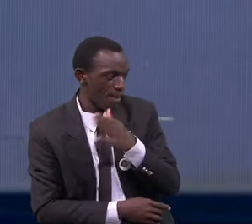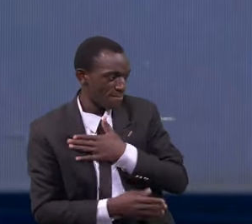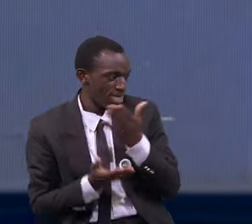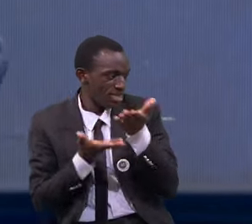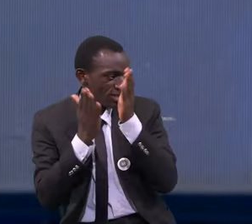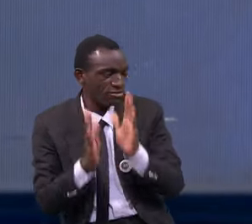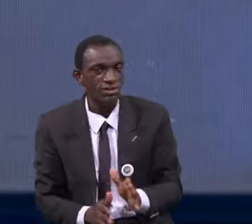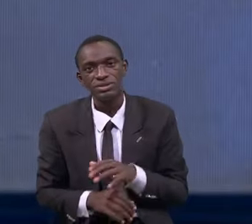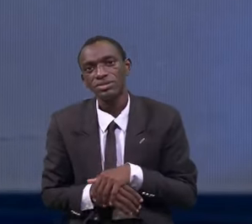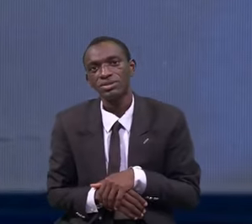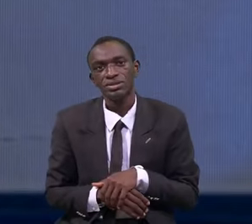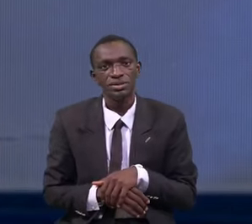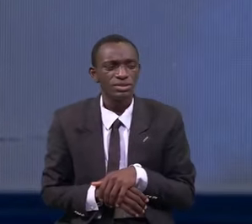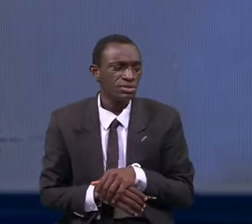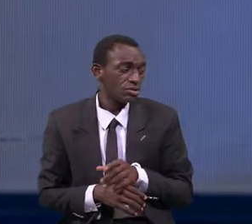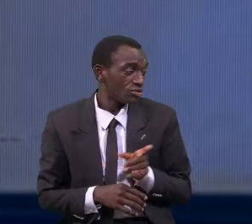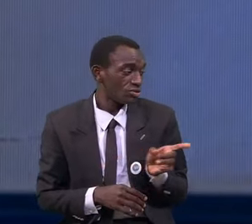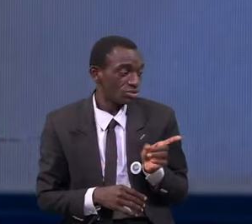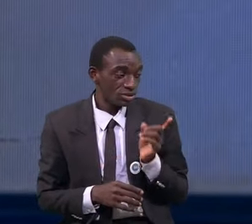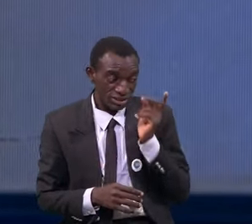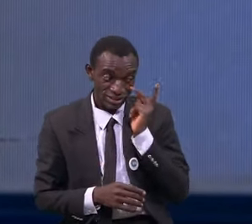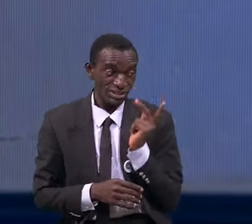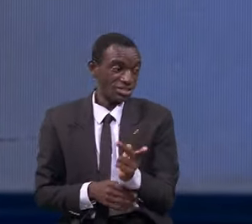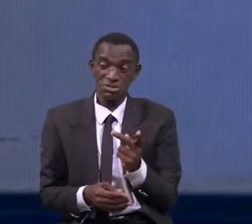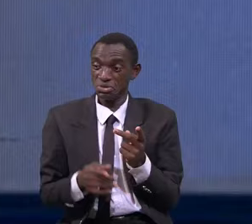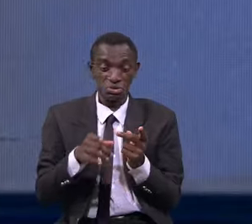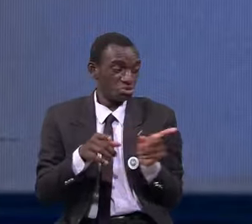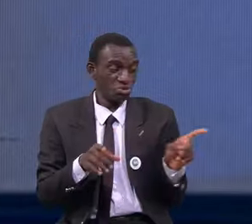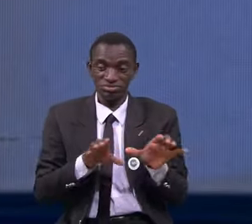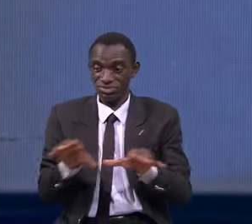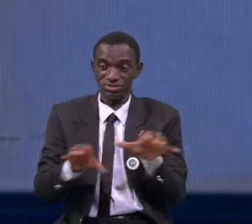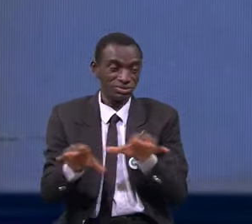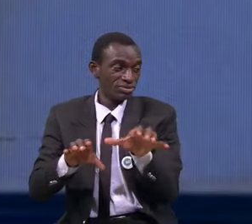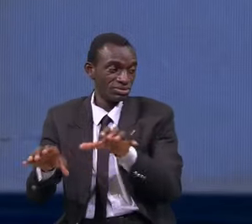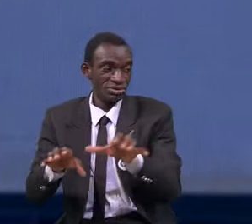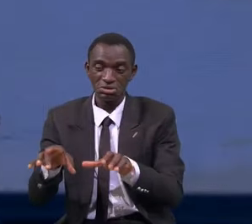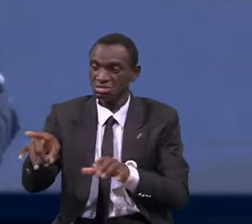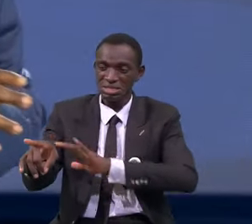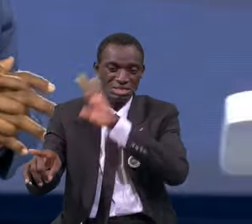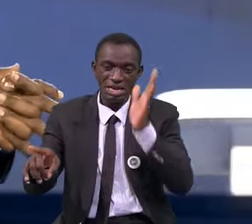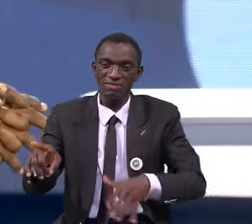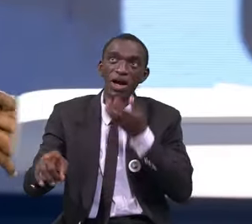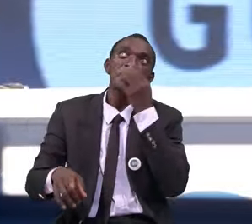servant? Look at what you did. And he will not curse me.